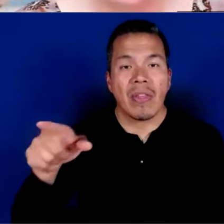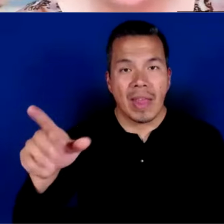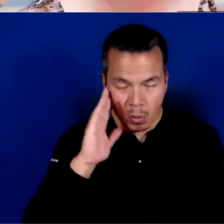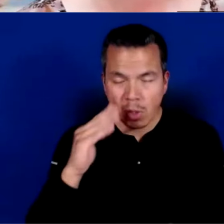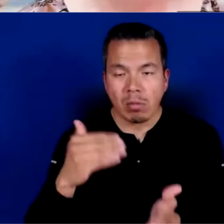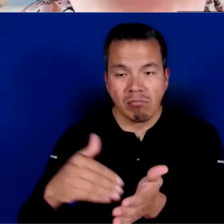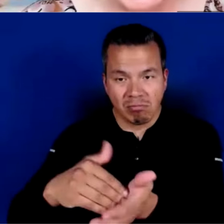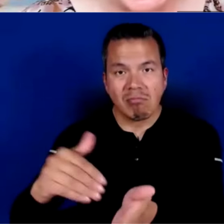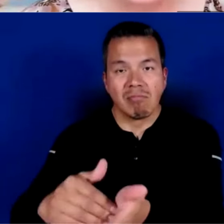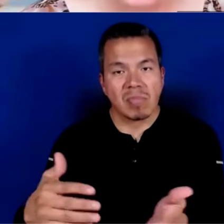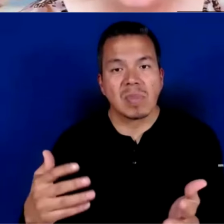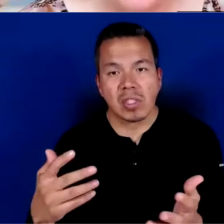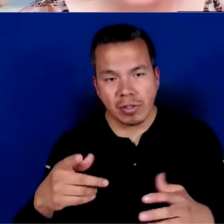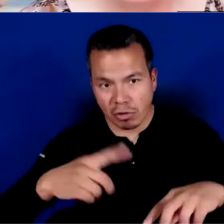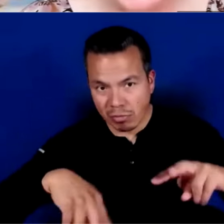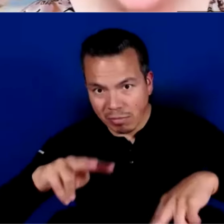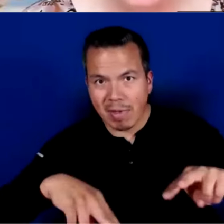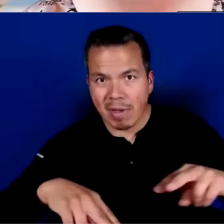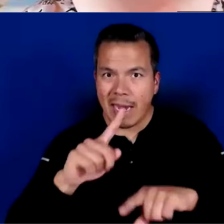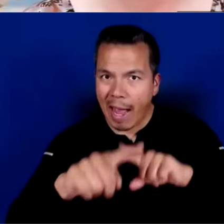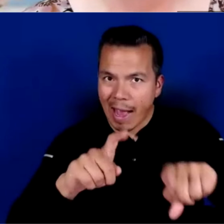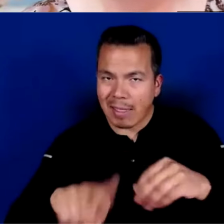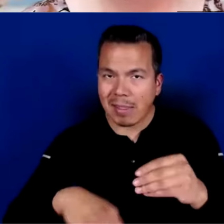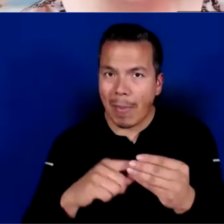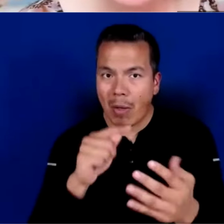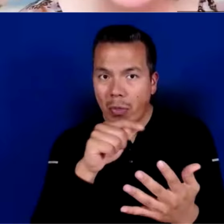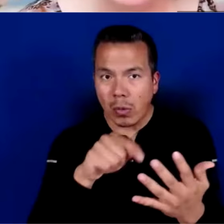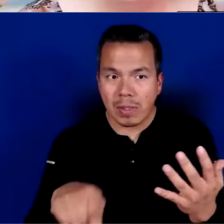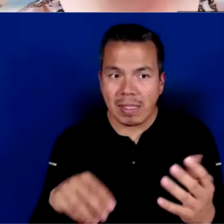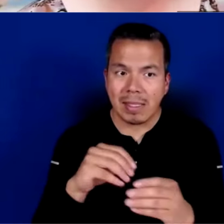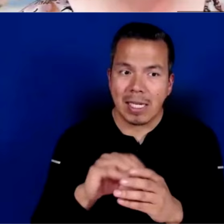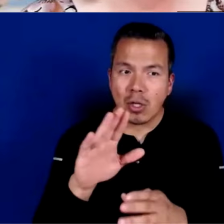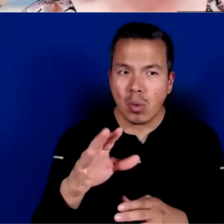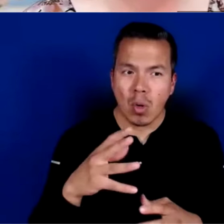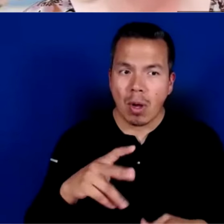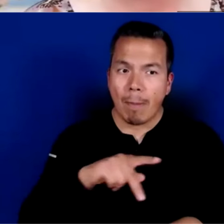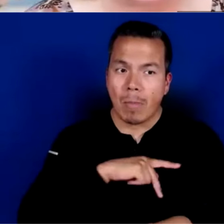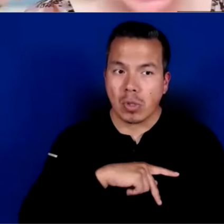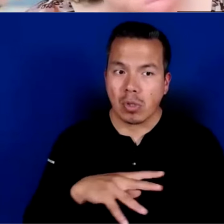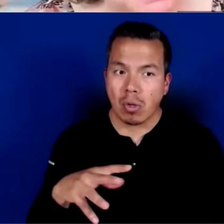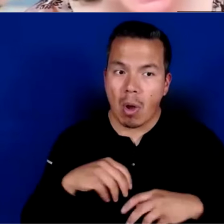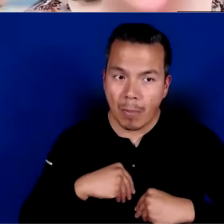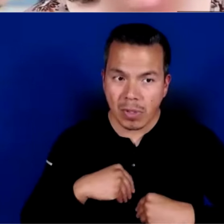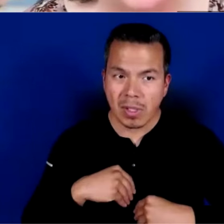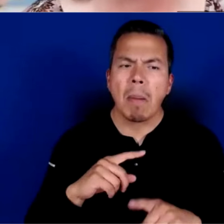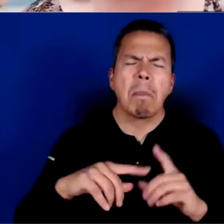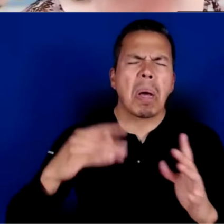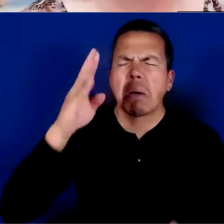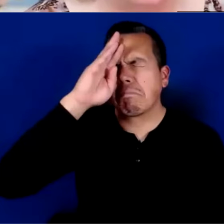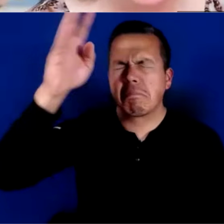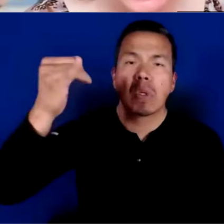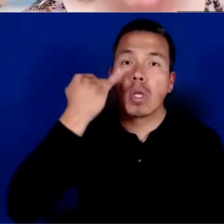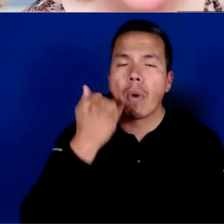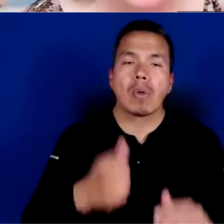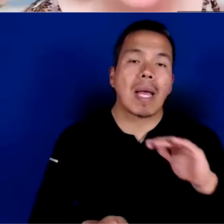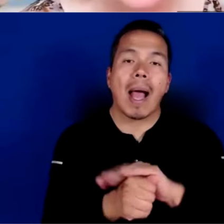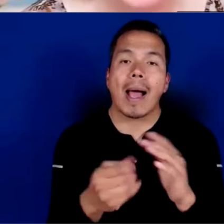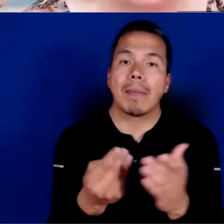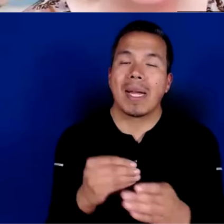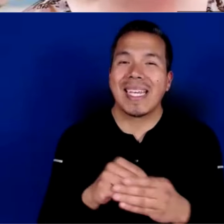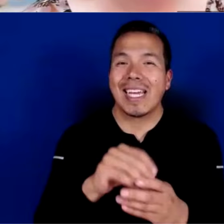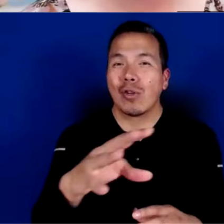redeterminations regularly and ask you about those items. But let's say you decided you want to just hide money in your mattress. What will